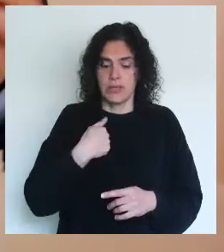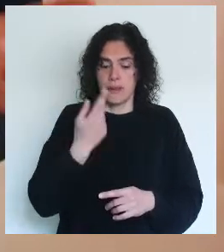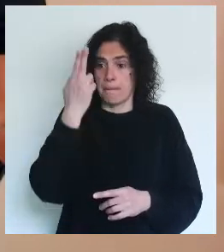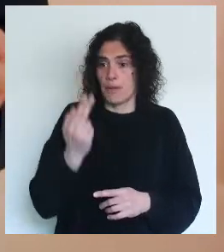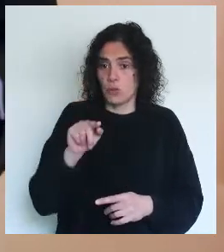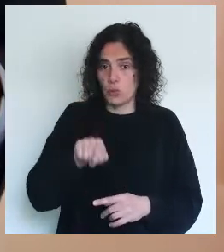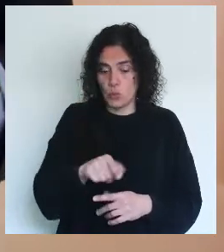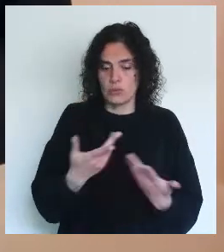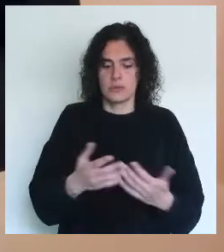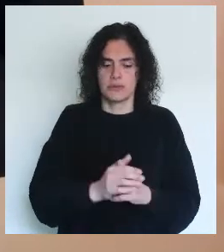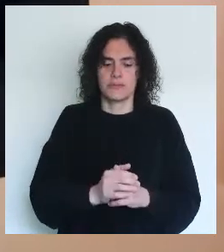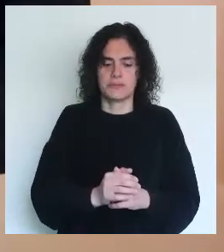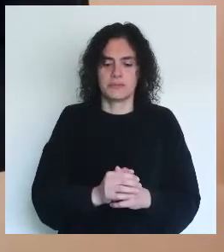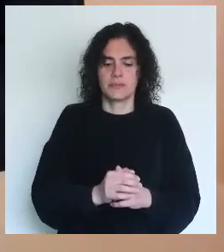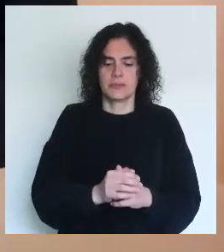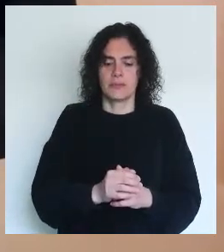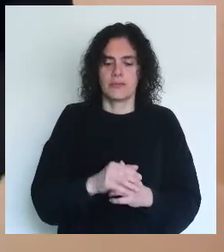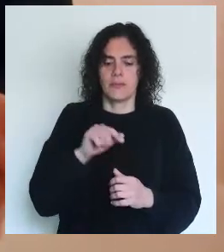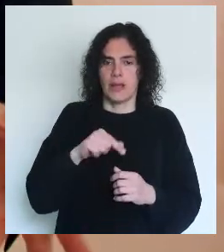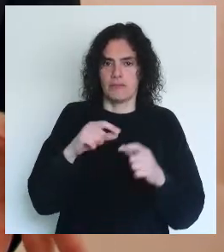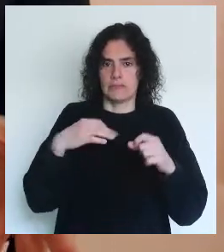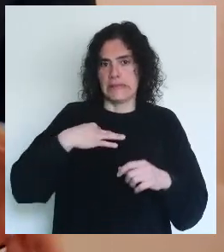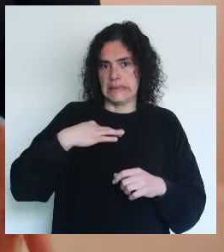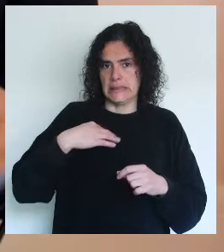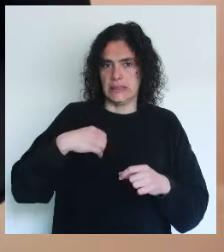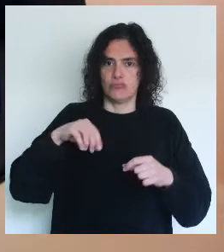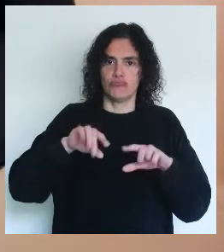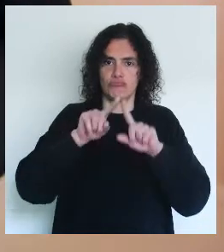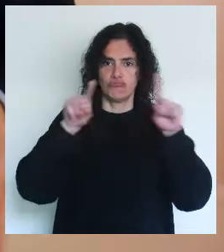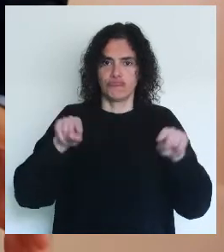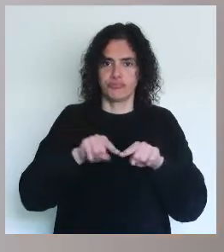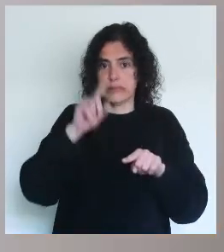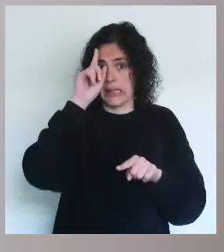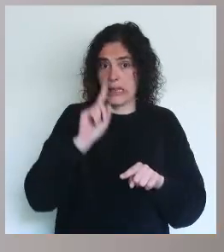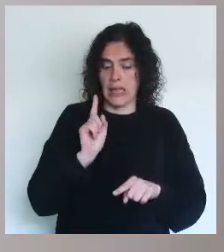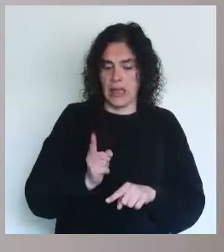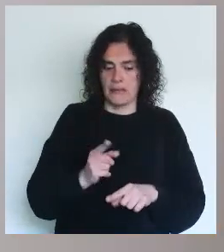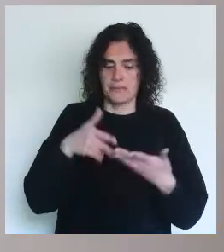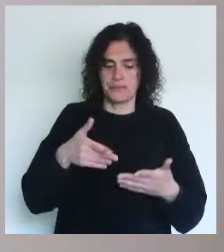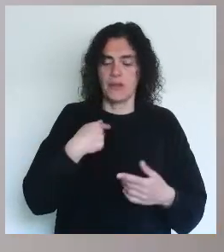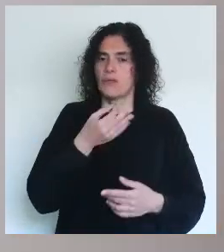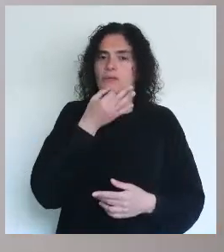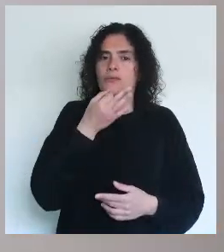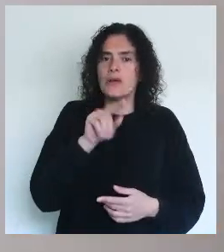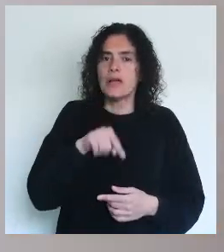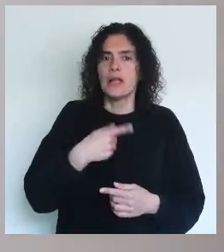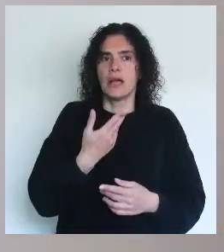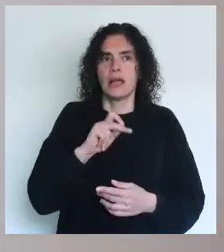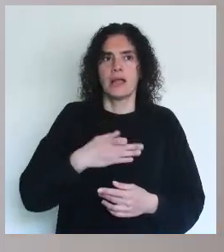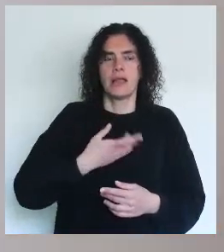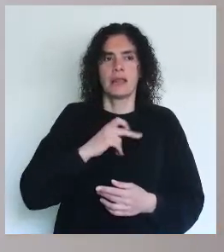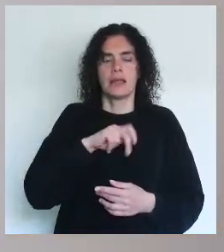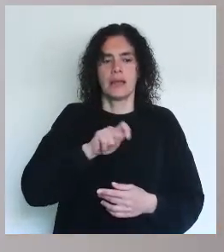is painting on canvas the date of the day. We're talking also with